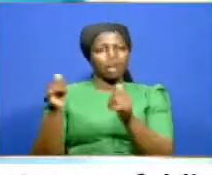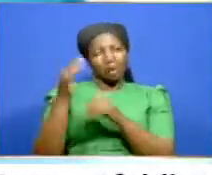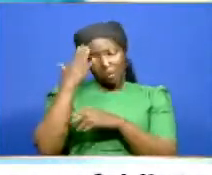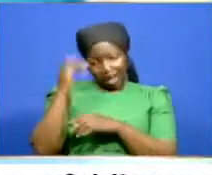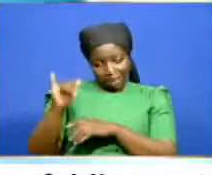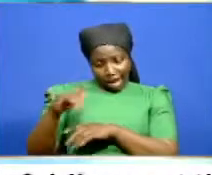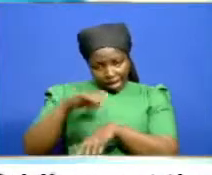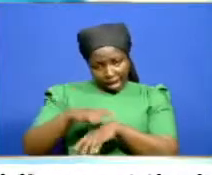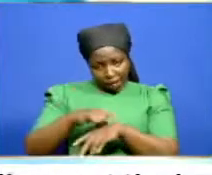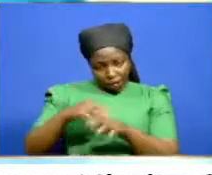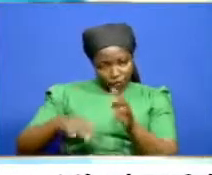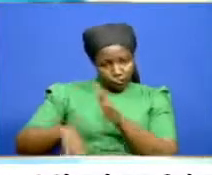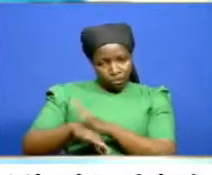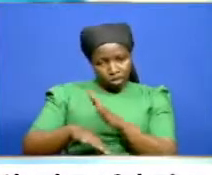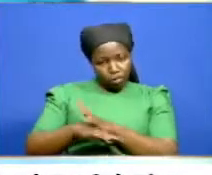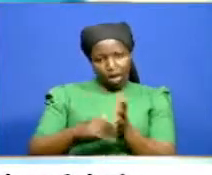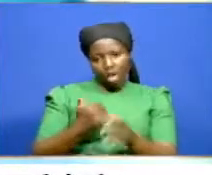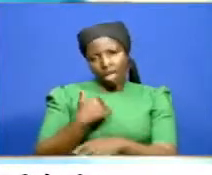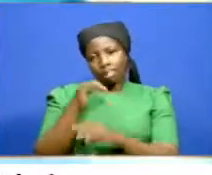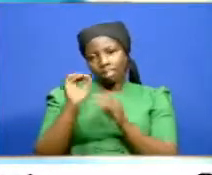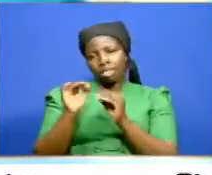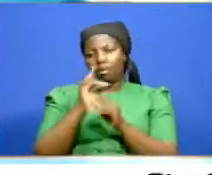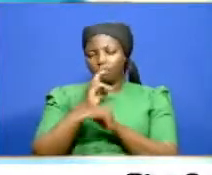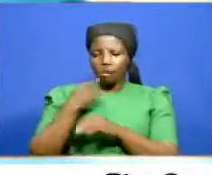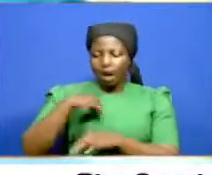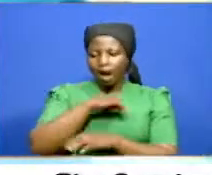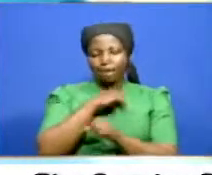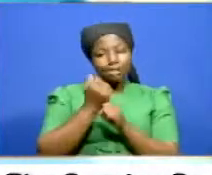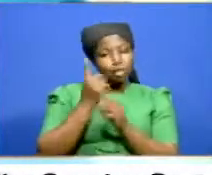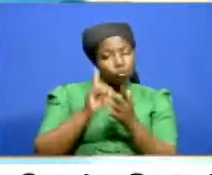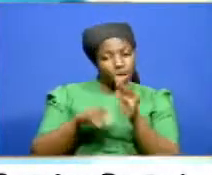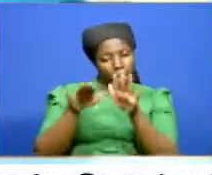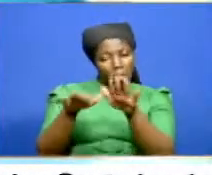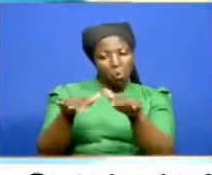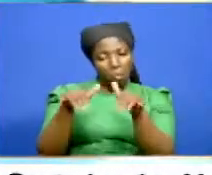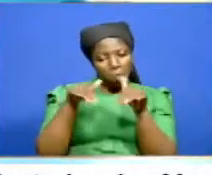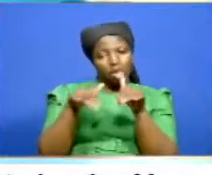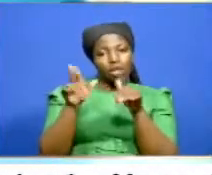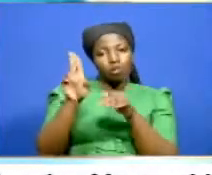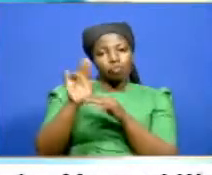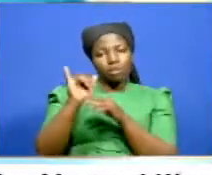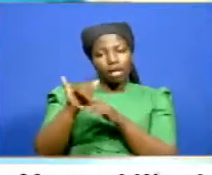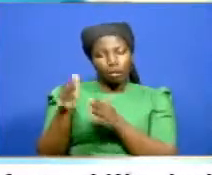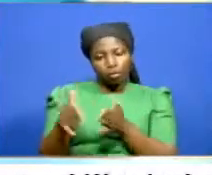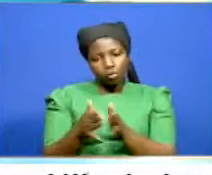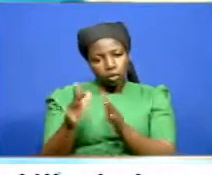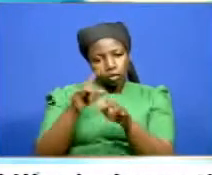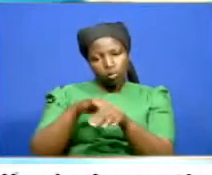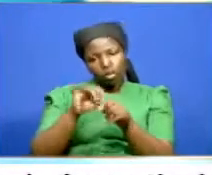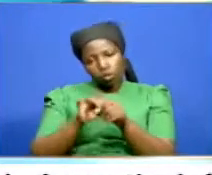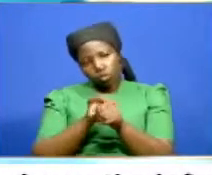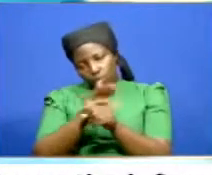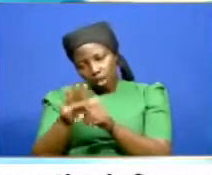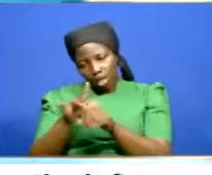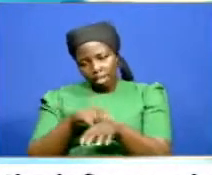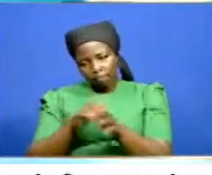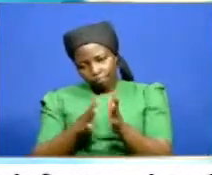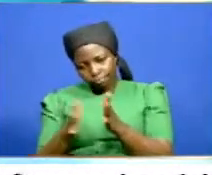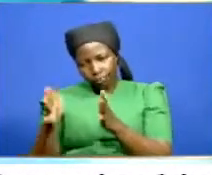We didn't play any football. So we just had to wait and use this opportunity during the COVID period to just do, you